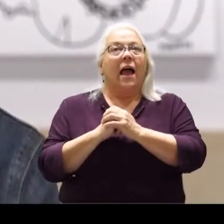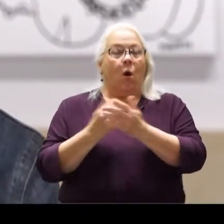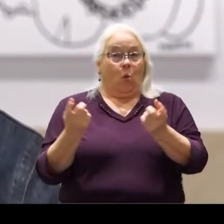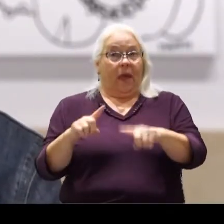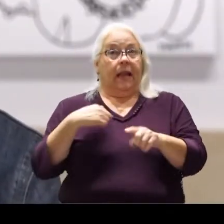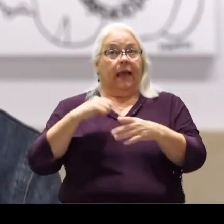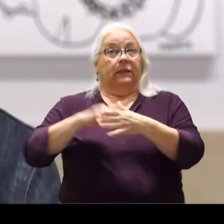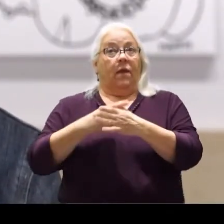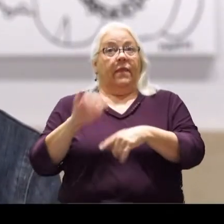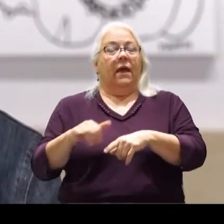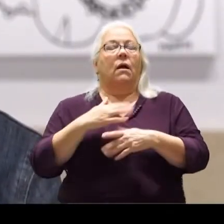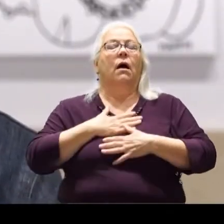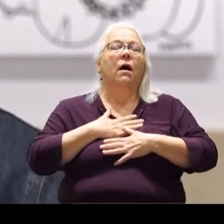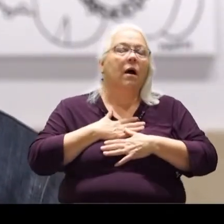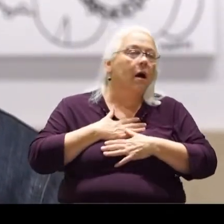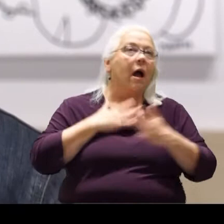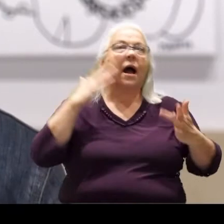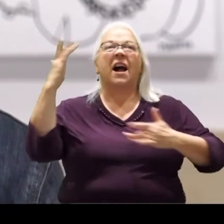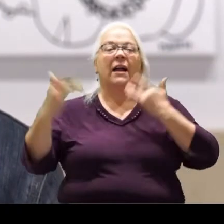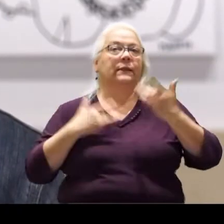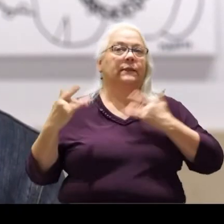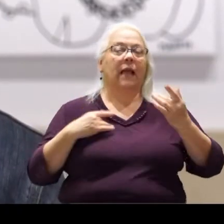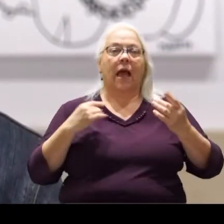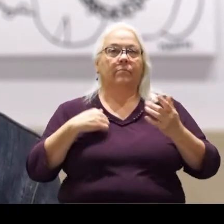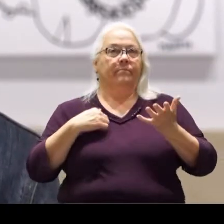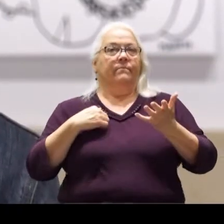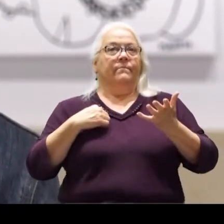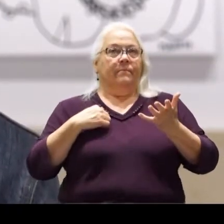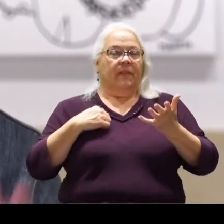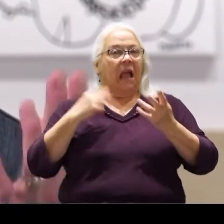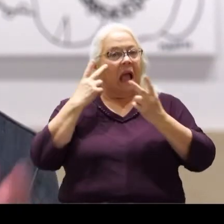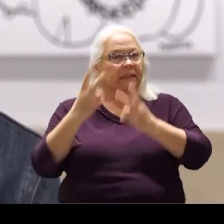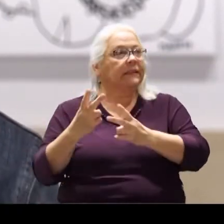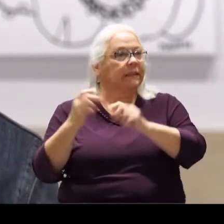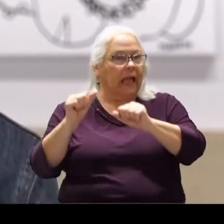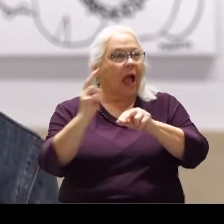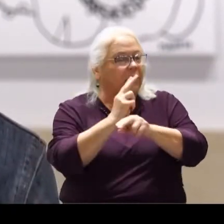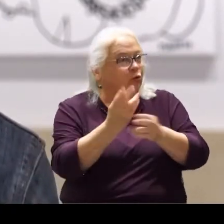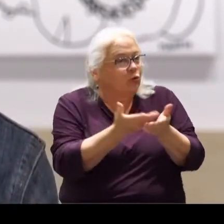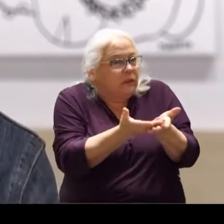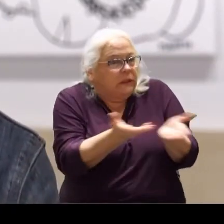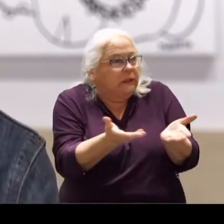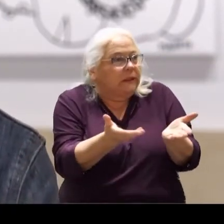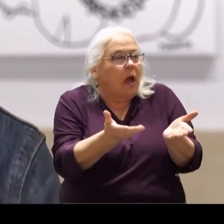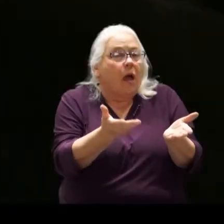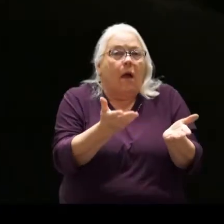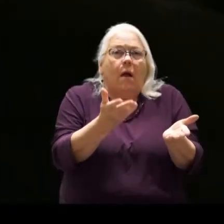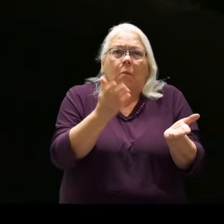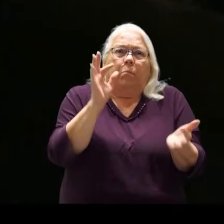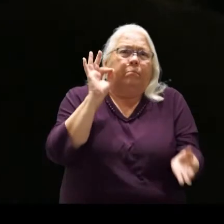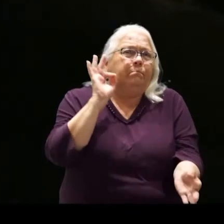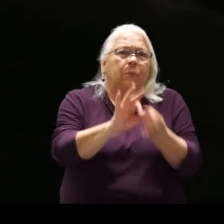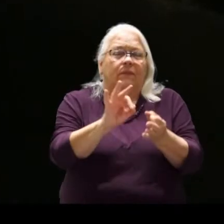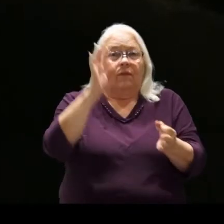soon as I started, I thought, I just became excited because I could see its application and how ideal